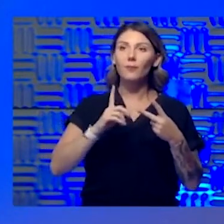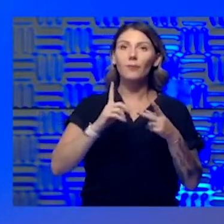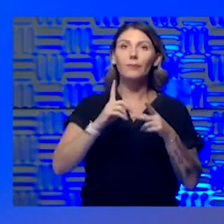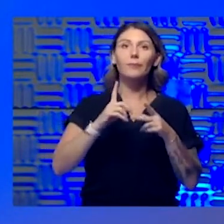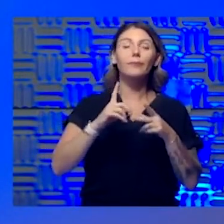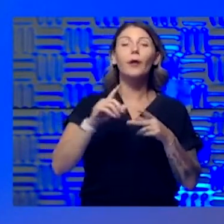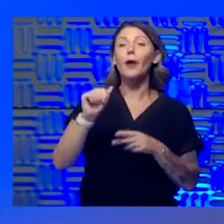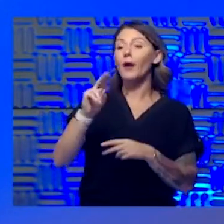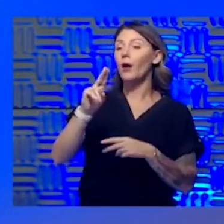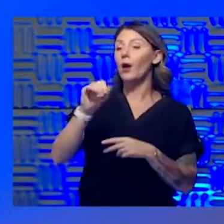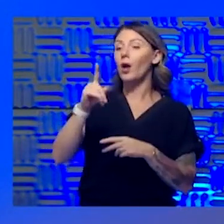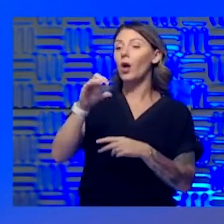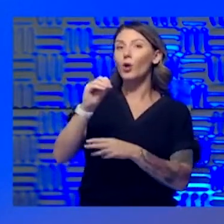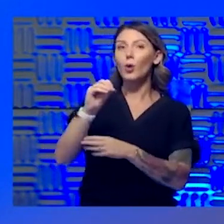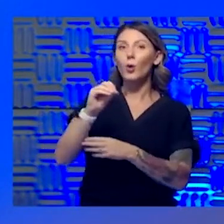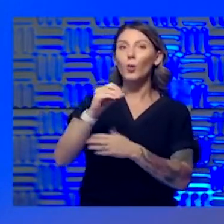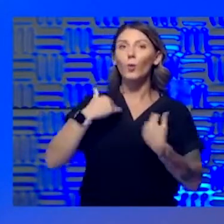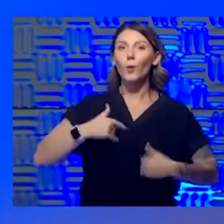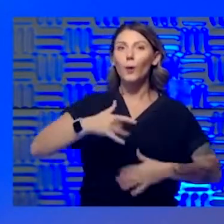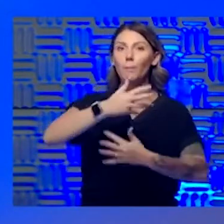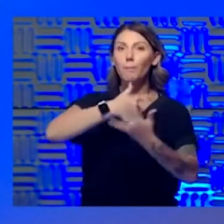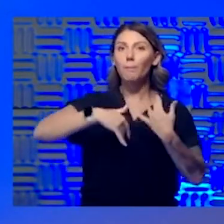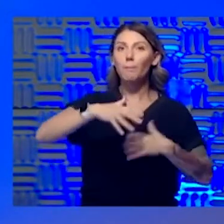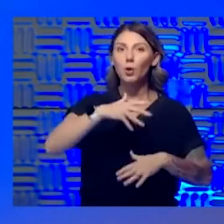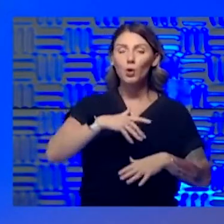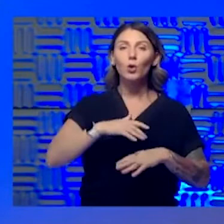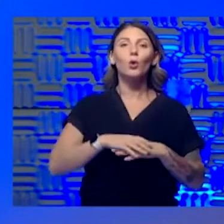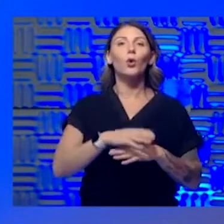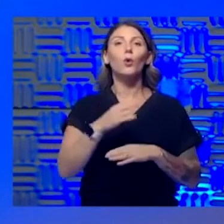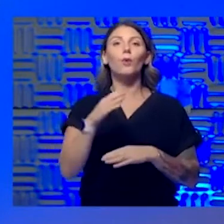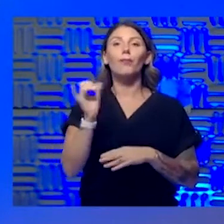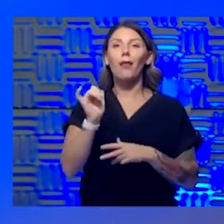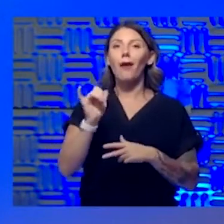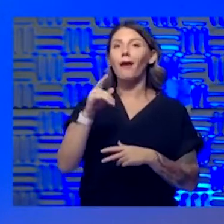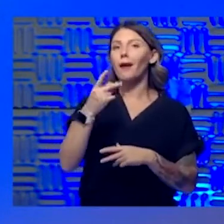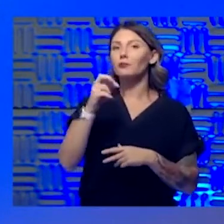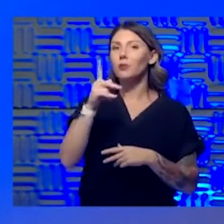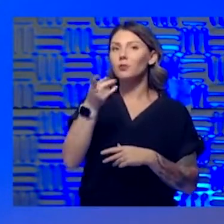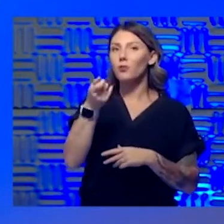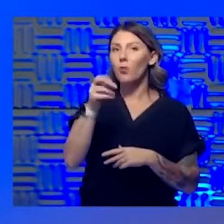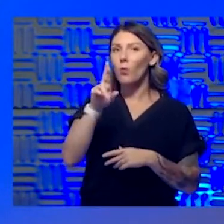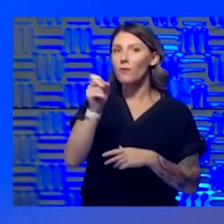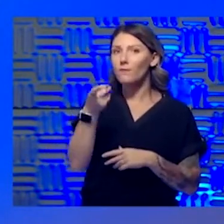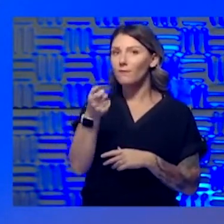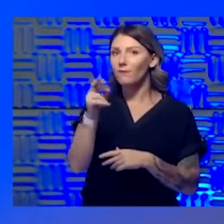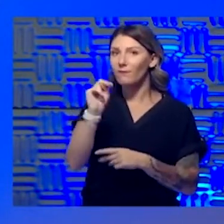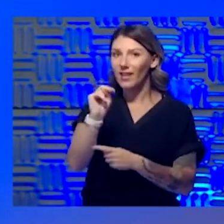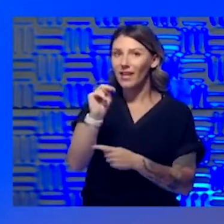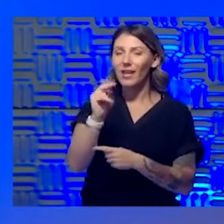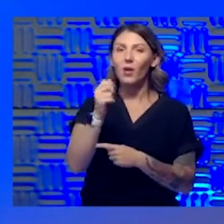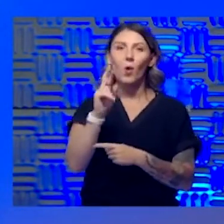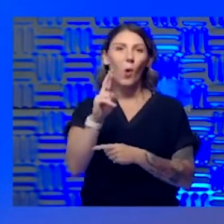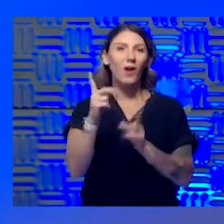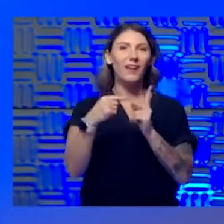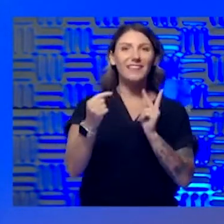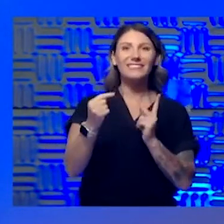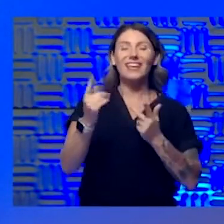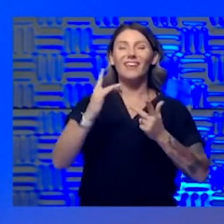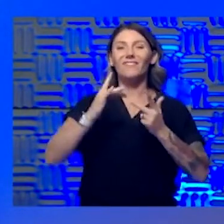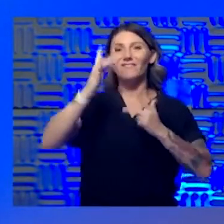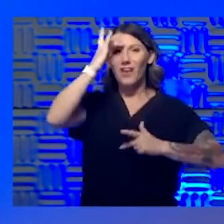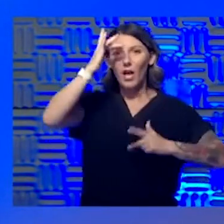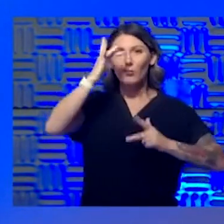autoimmune drugs like hydroxychloroquine, or even other antiviral drugs such as the antiretroviral drugs for